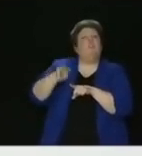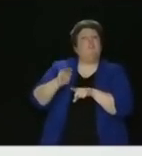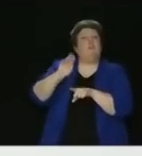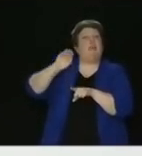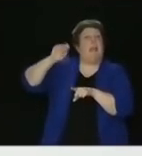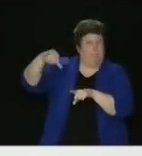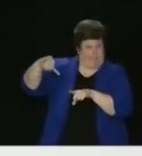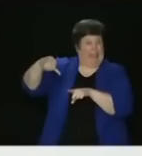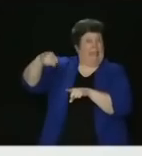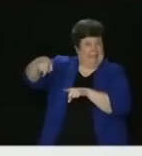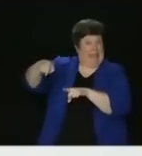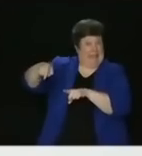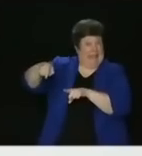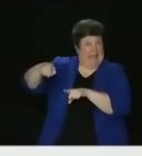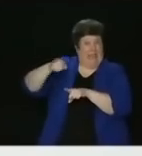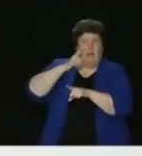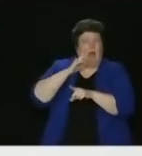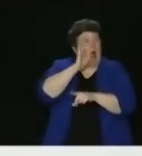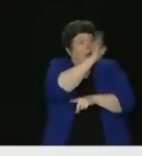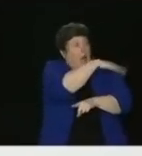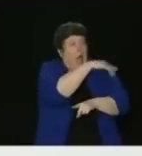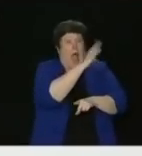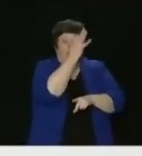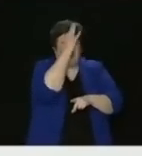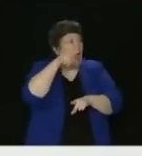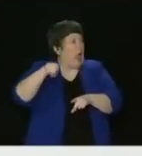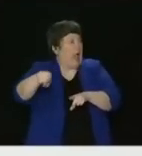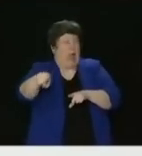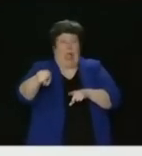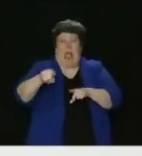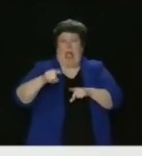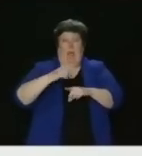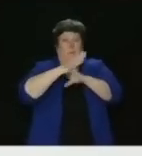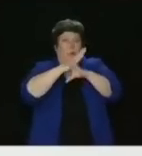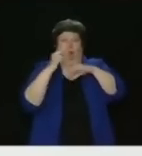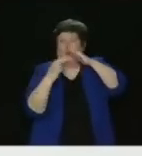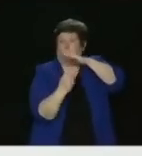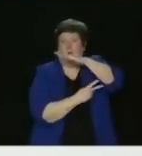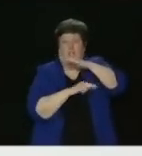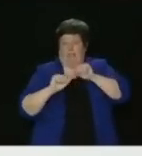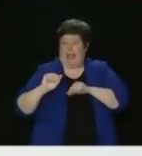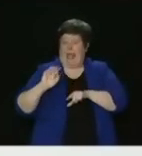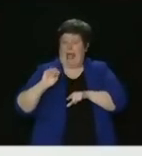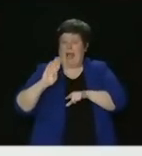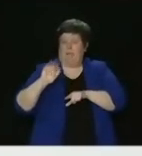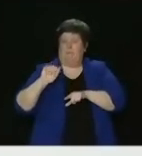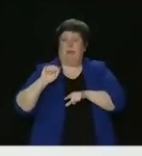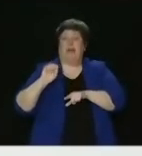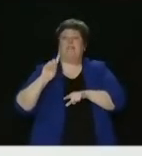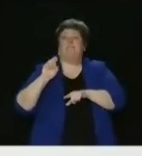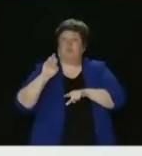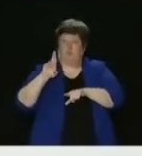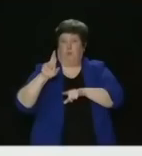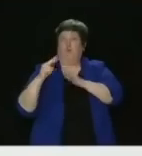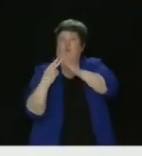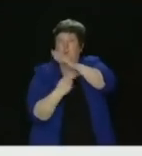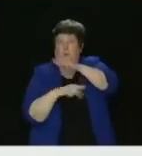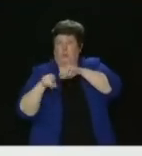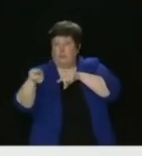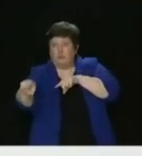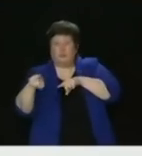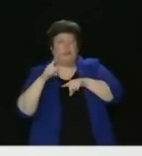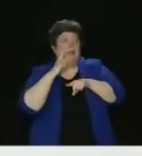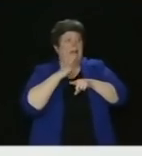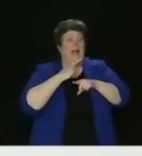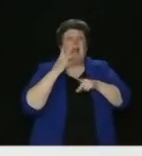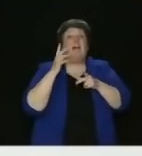of the disruption of the Ambassador Bridge almost as soon as it started happening, the impact on workers in the